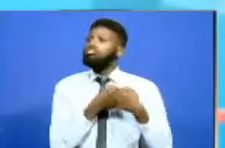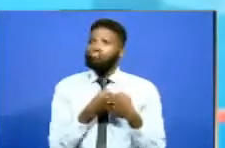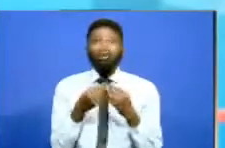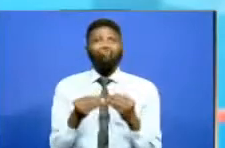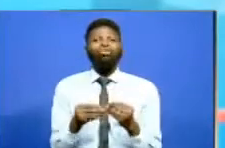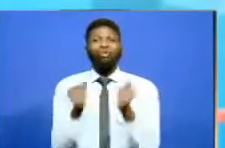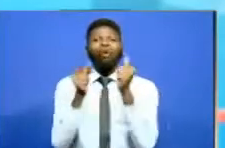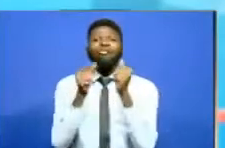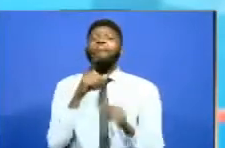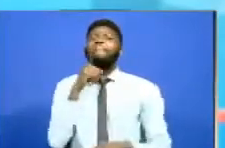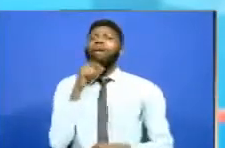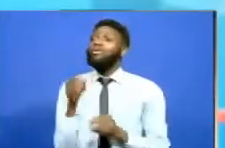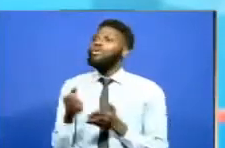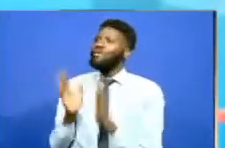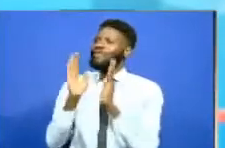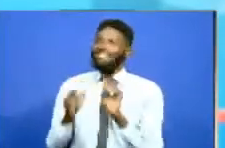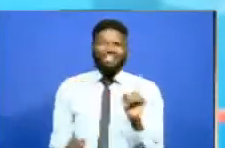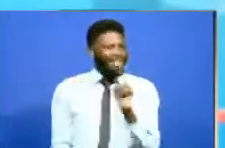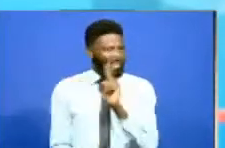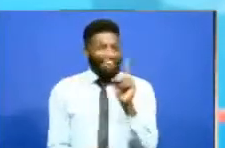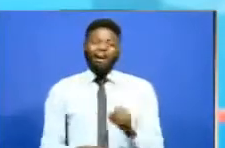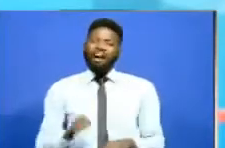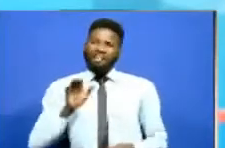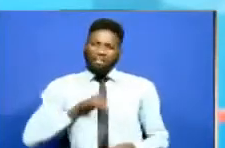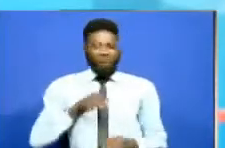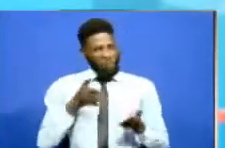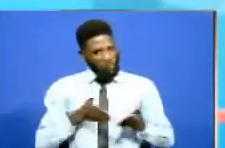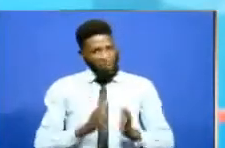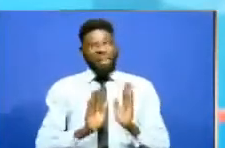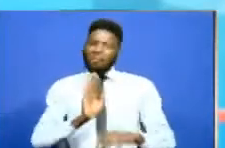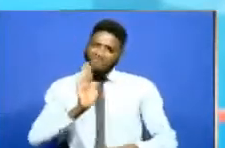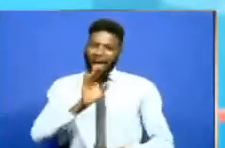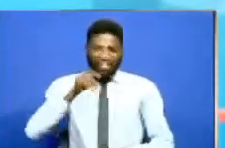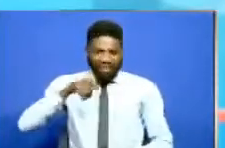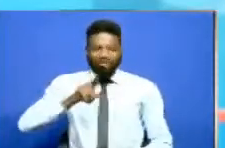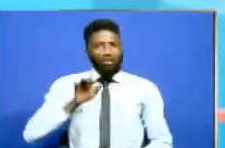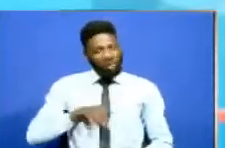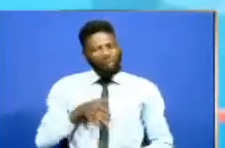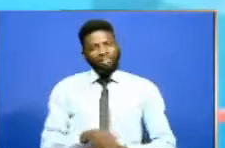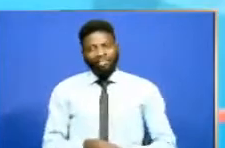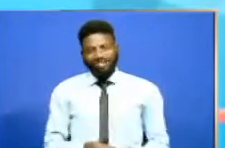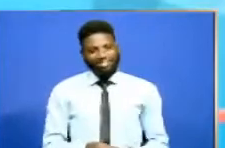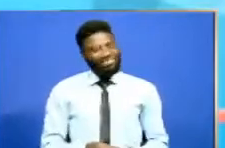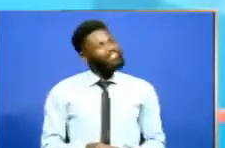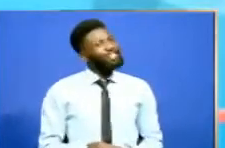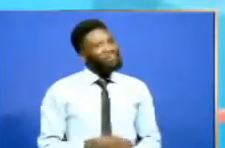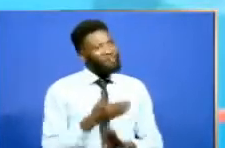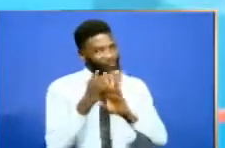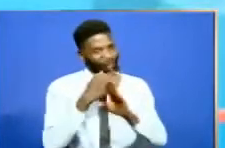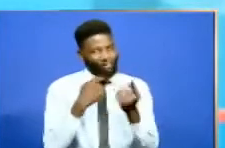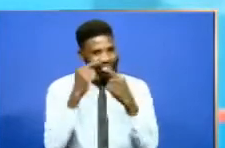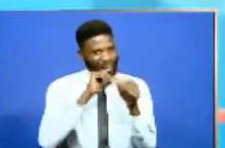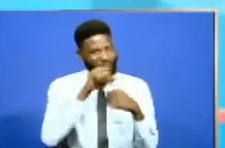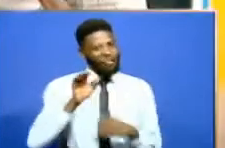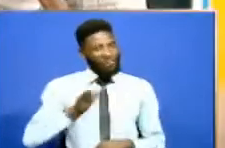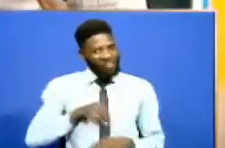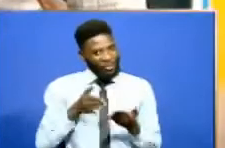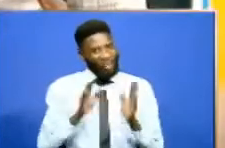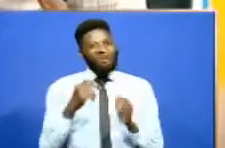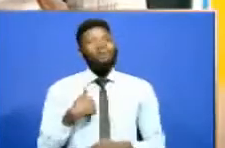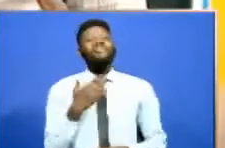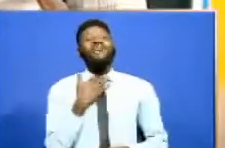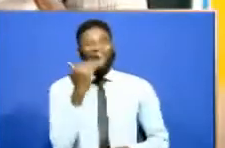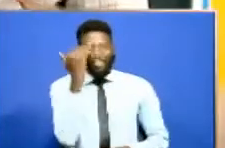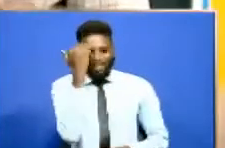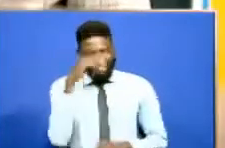Battle with them the female way. That is what you are. Before we get to this female way, because that's what I'm interested in more,